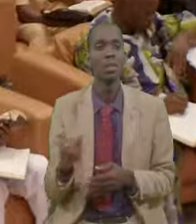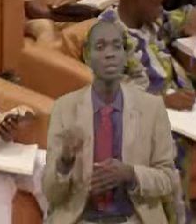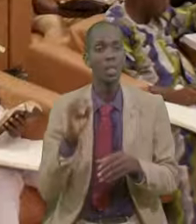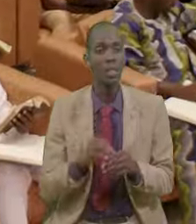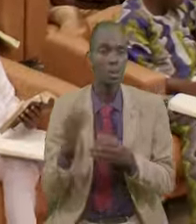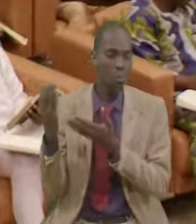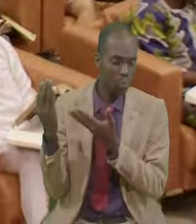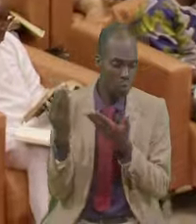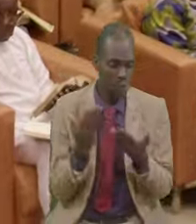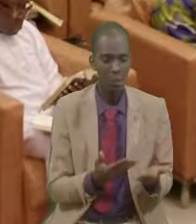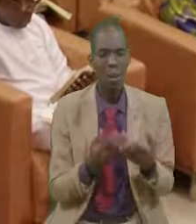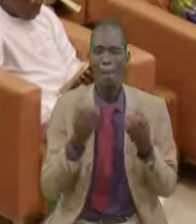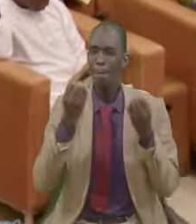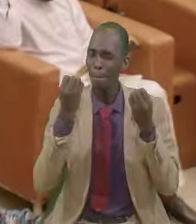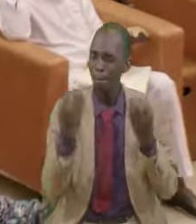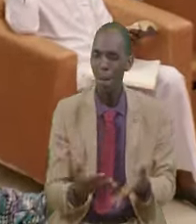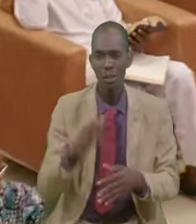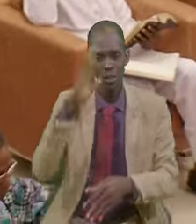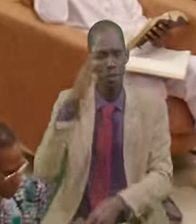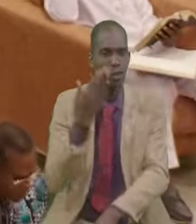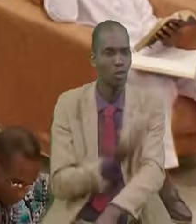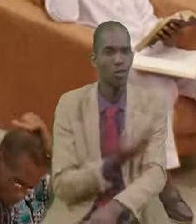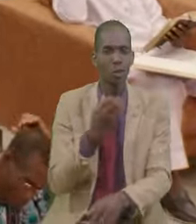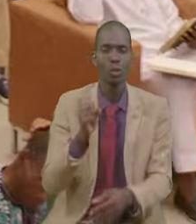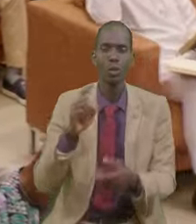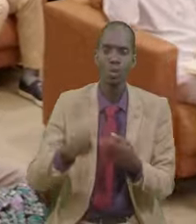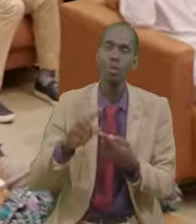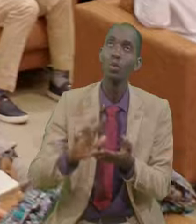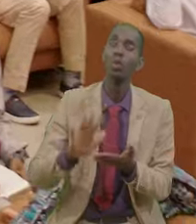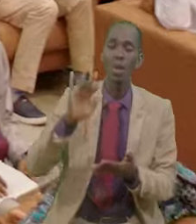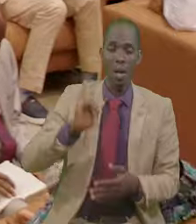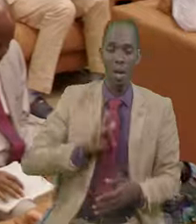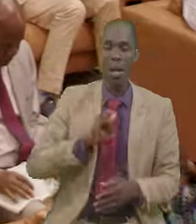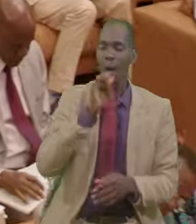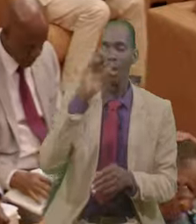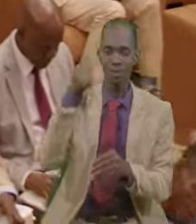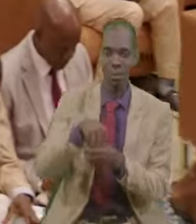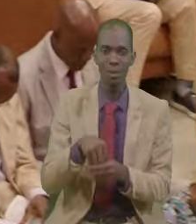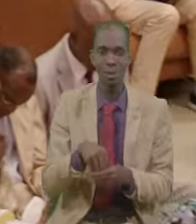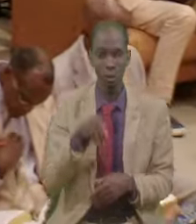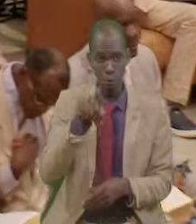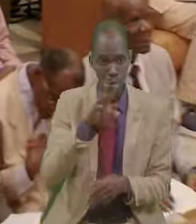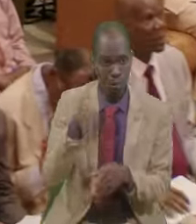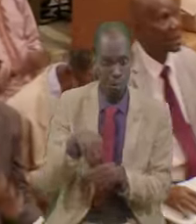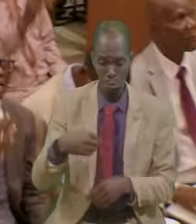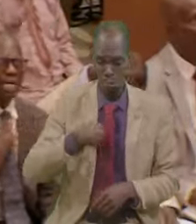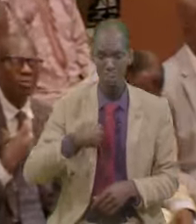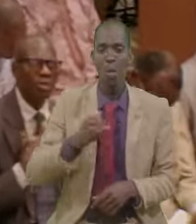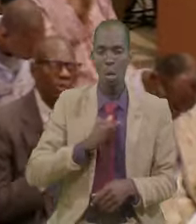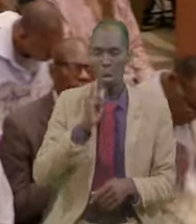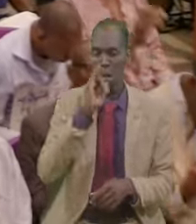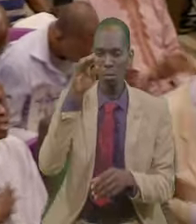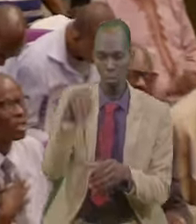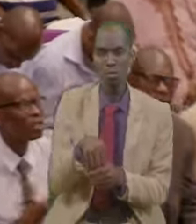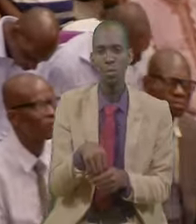in bringing many sons unto glory. I am one of them. I said I am one of them.